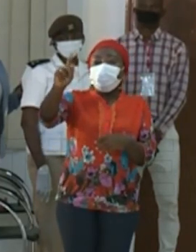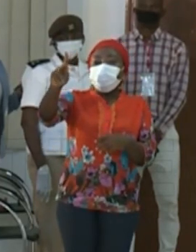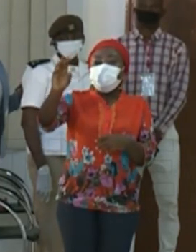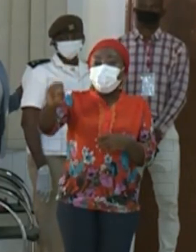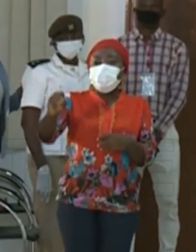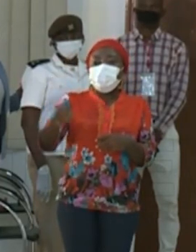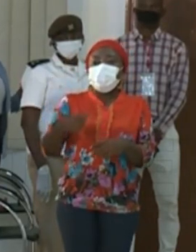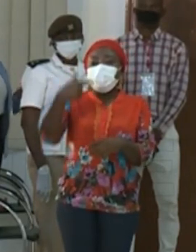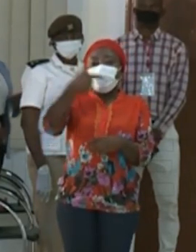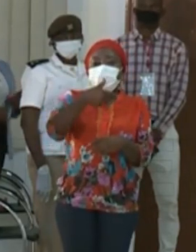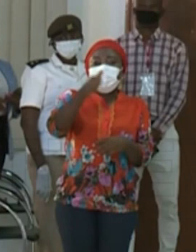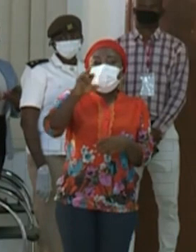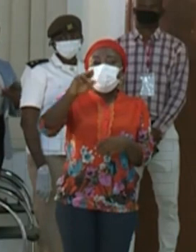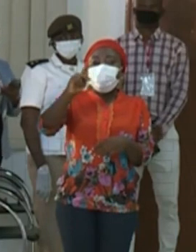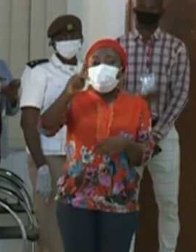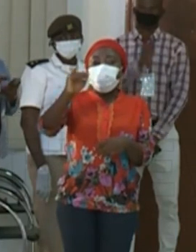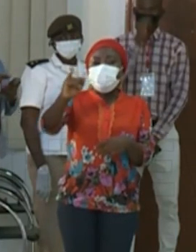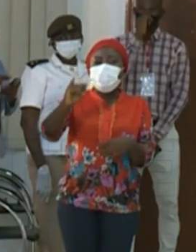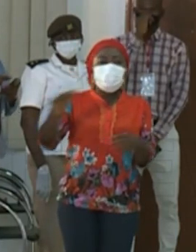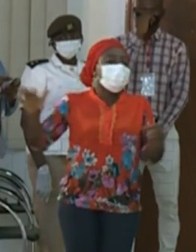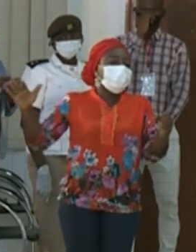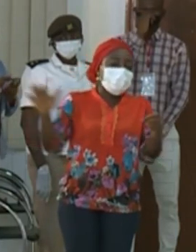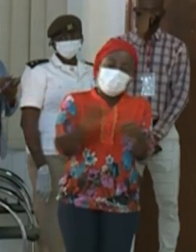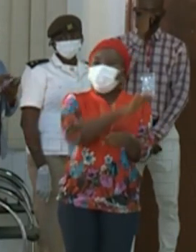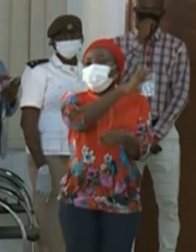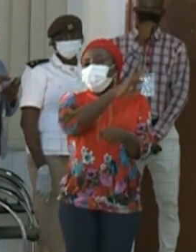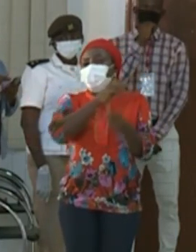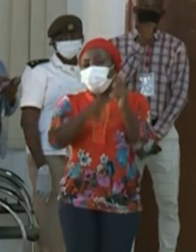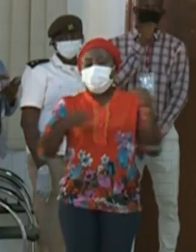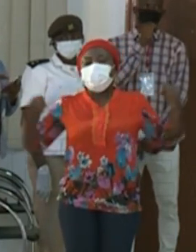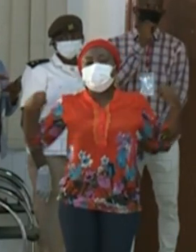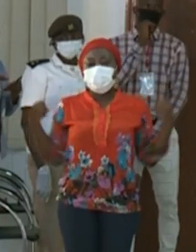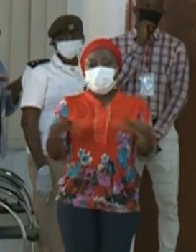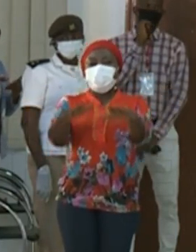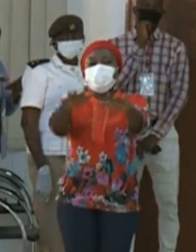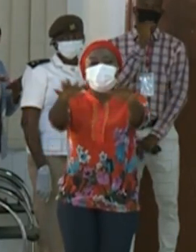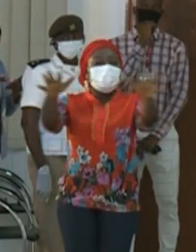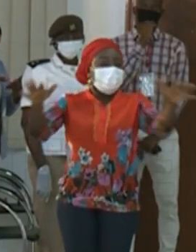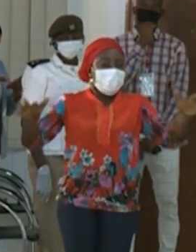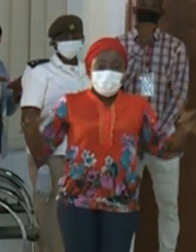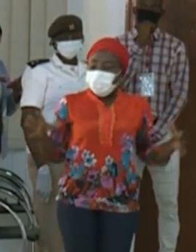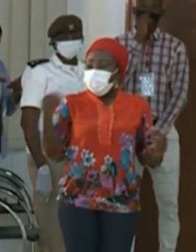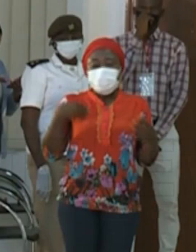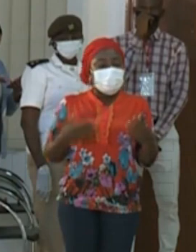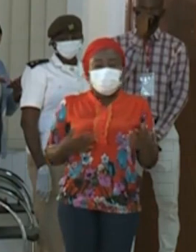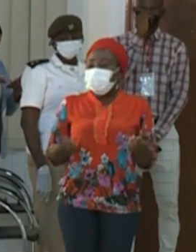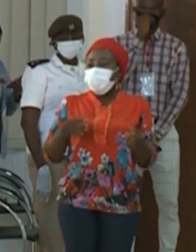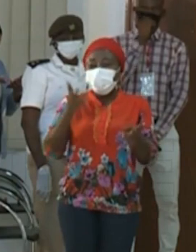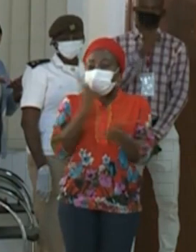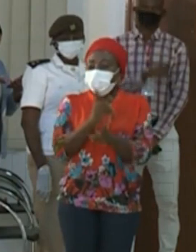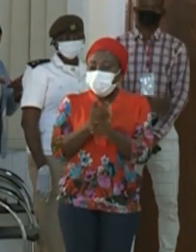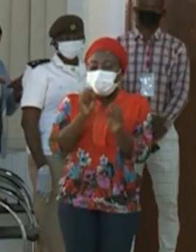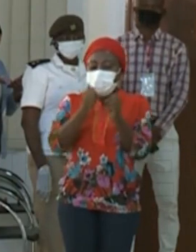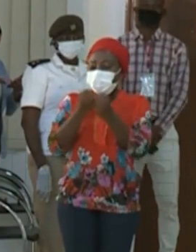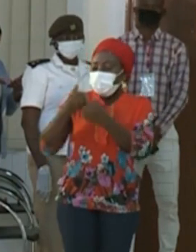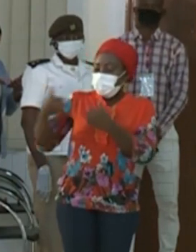Garaki markets were filled to the brim, overcrowded, with no observance of social distancing.